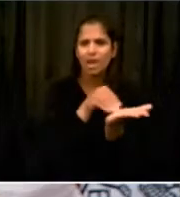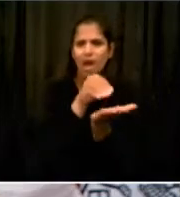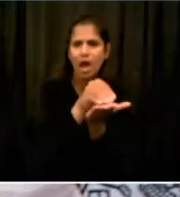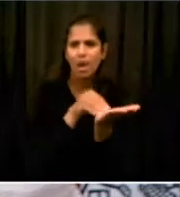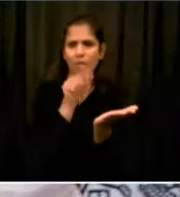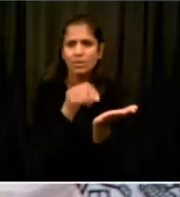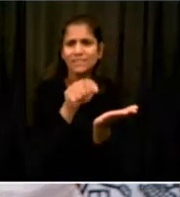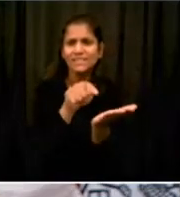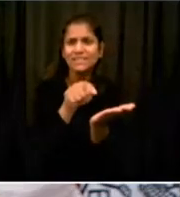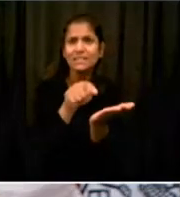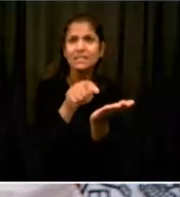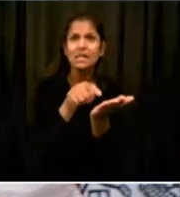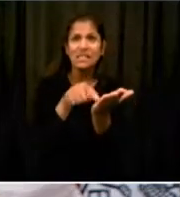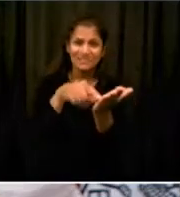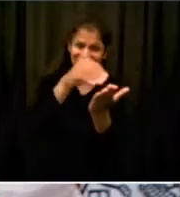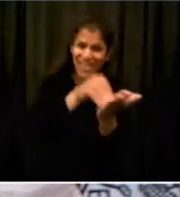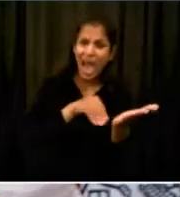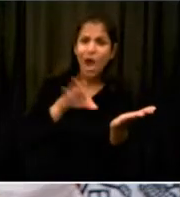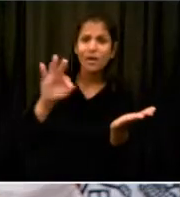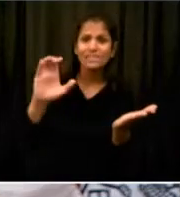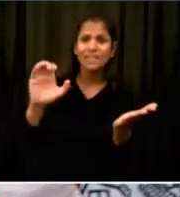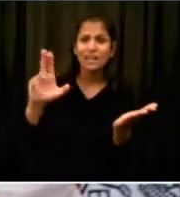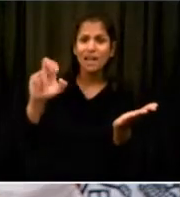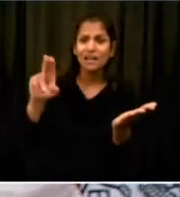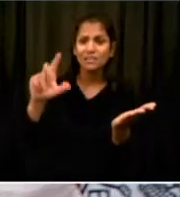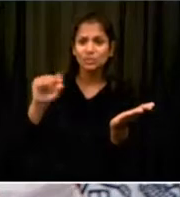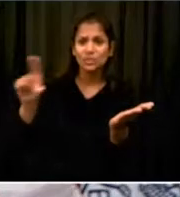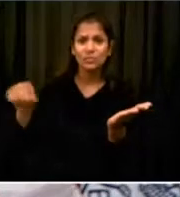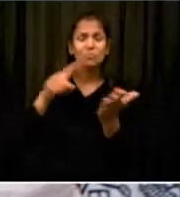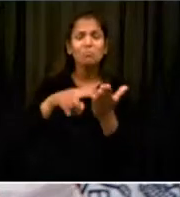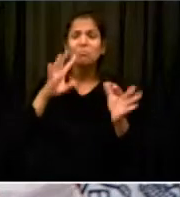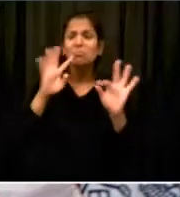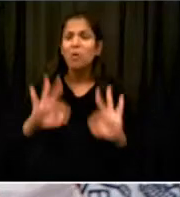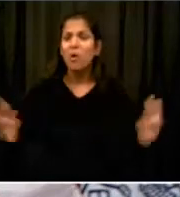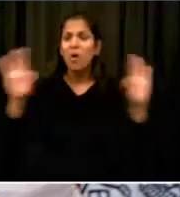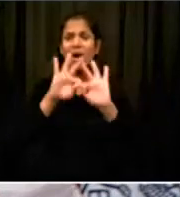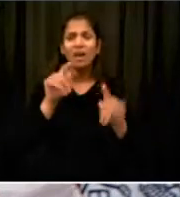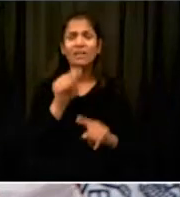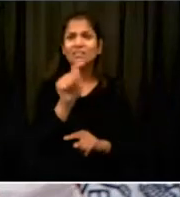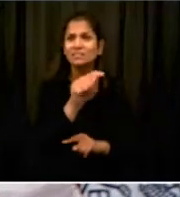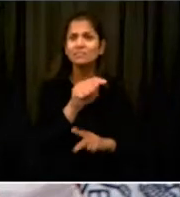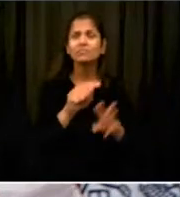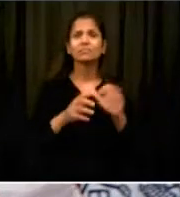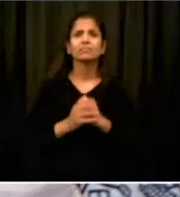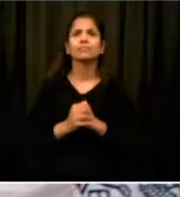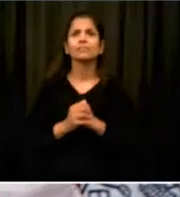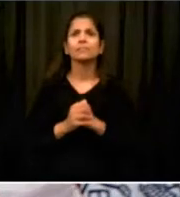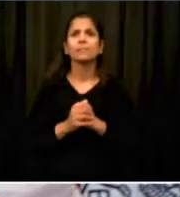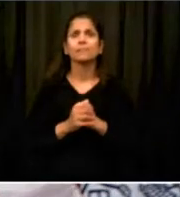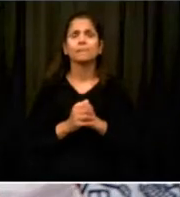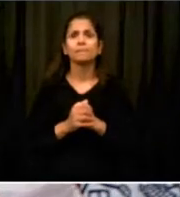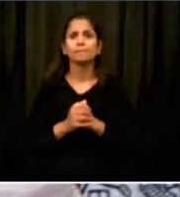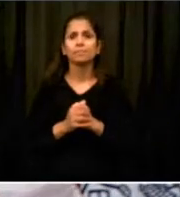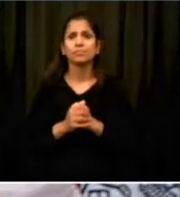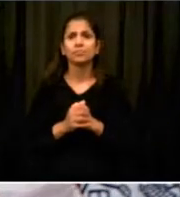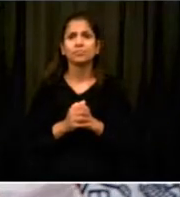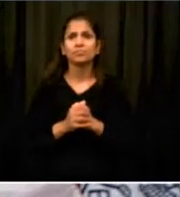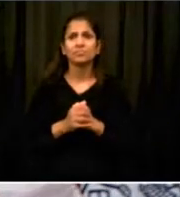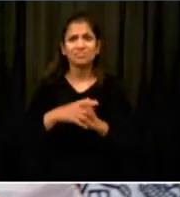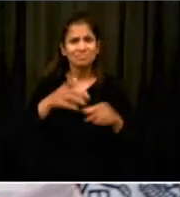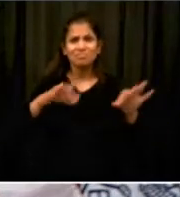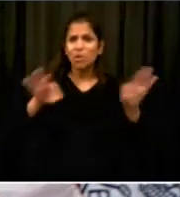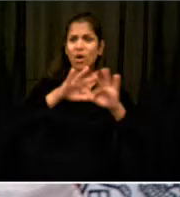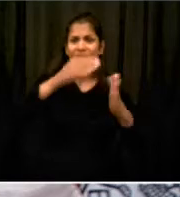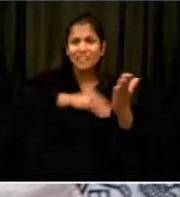that census form. If we all put our energy into it the way we have fought back the coronavirus, we can actually do something